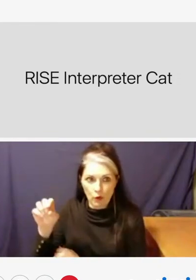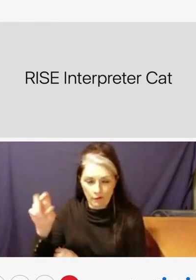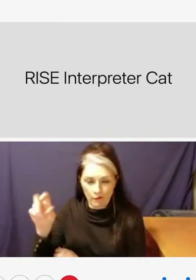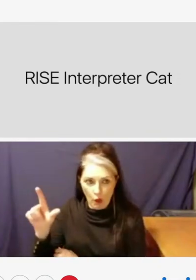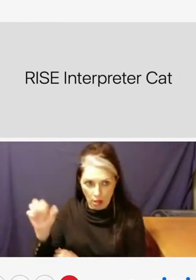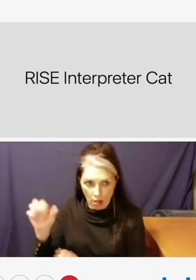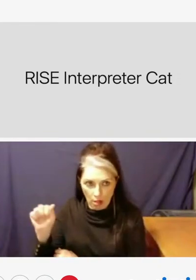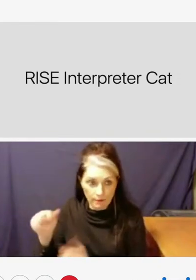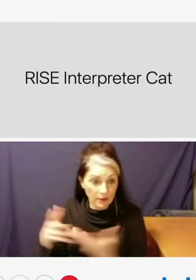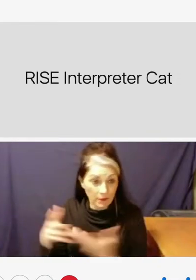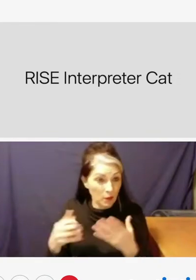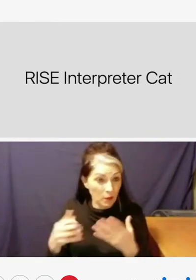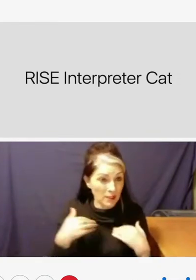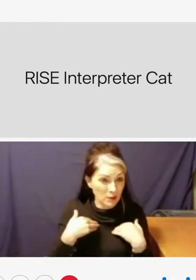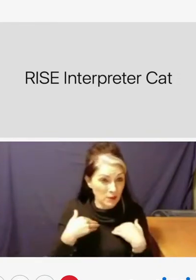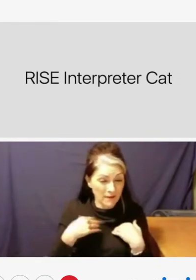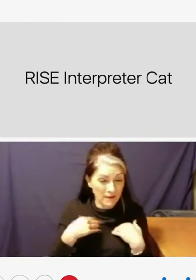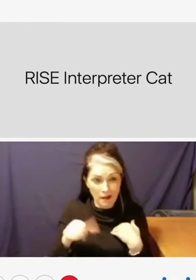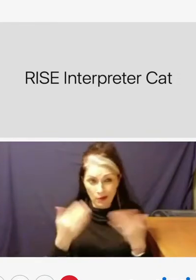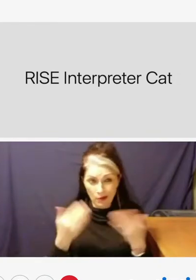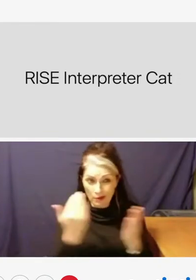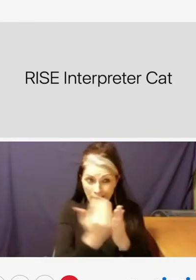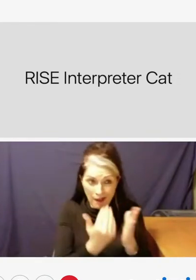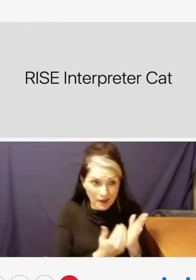other items to be considered